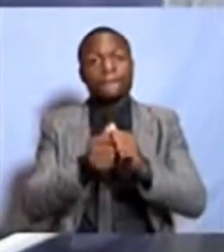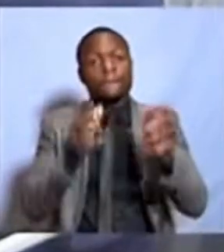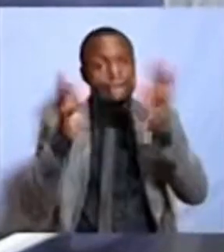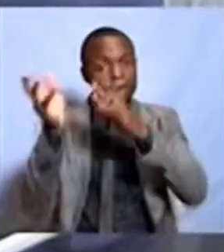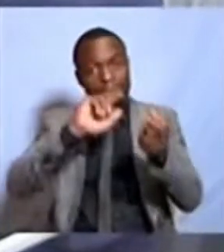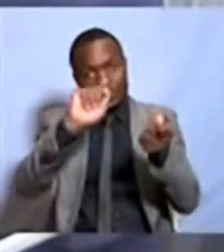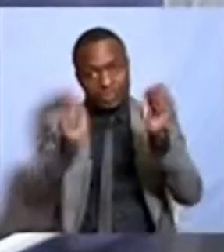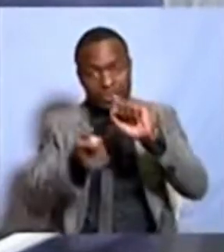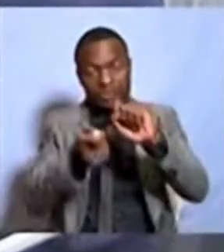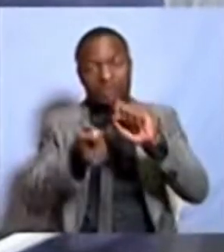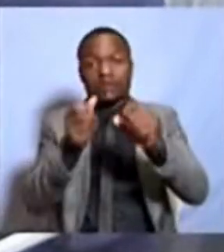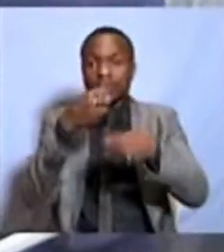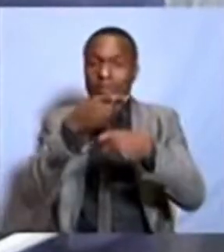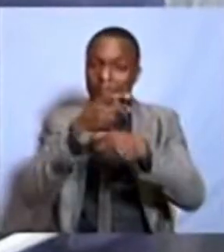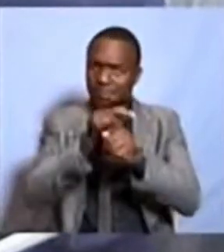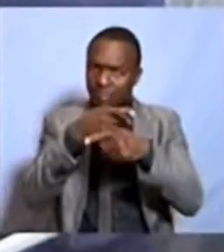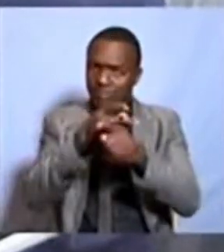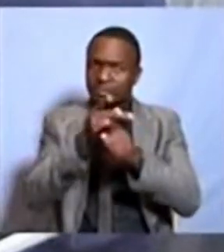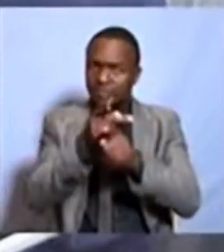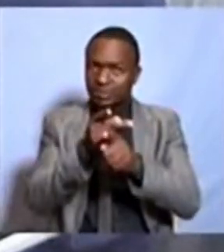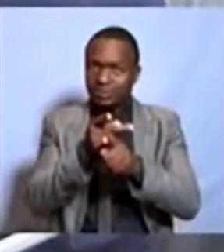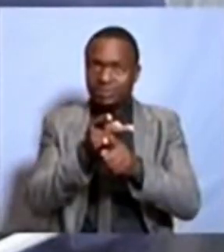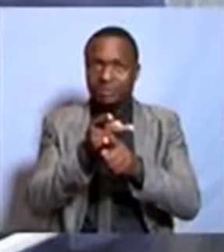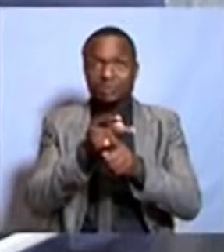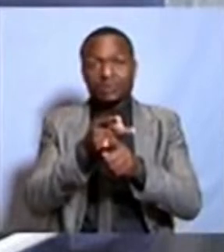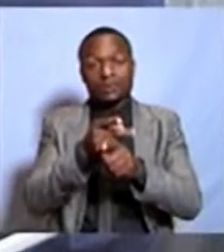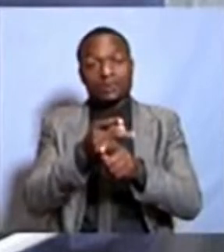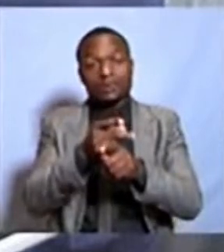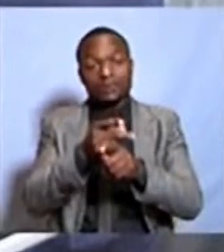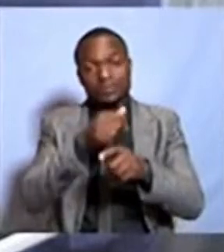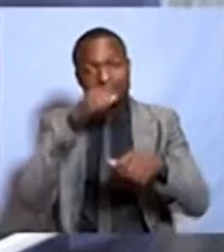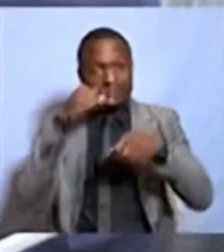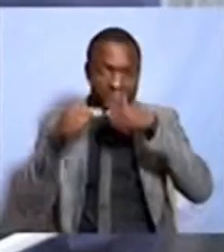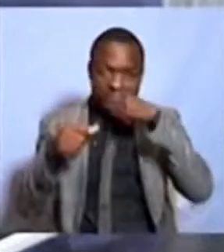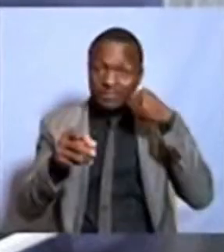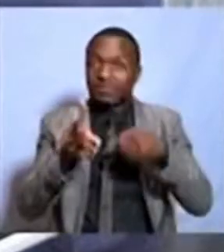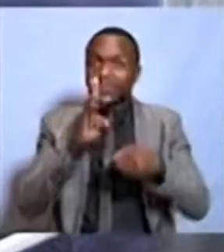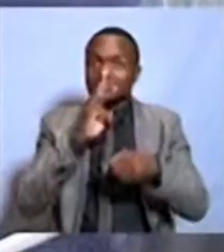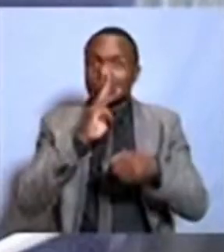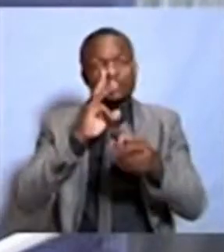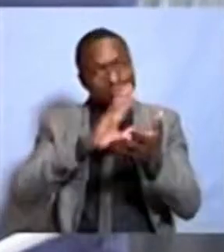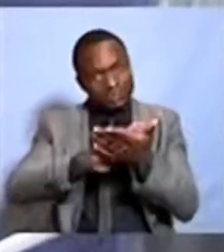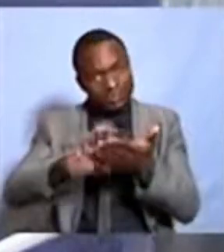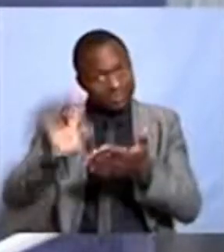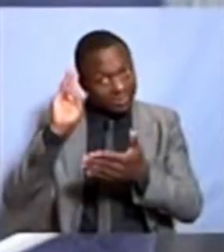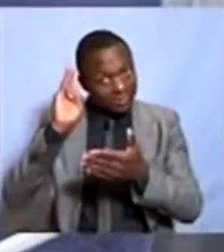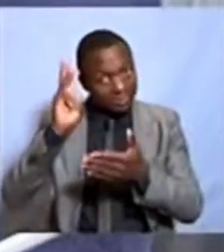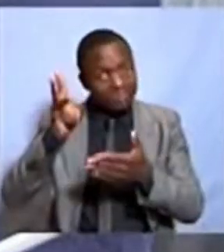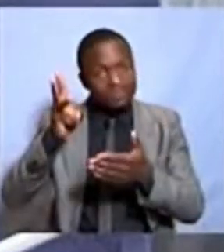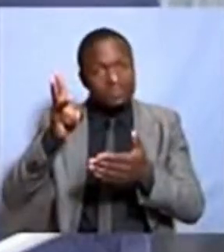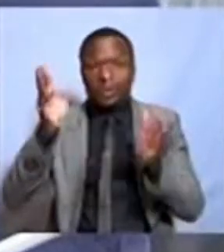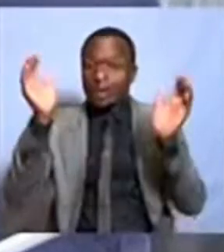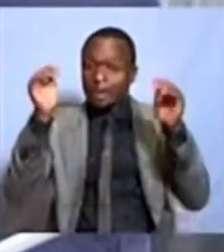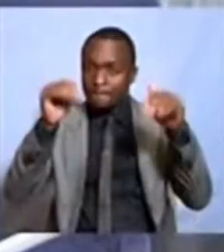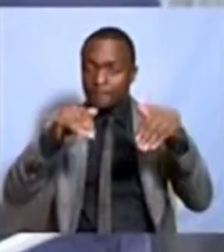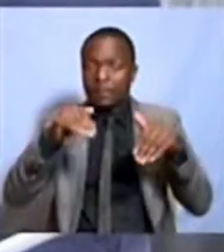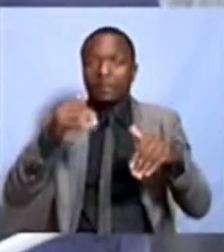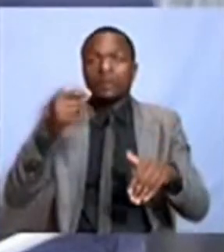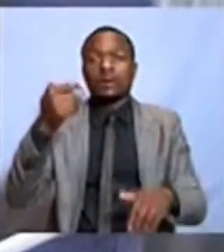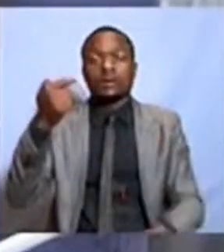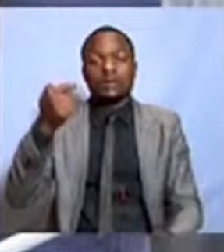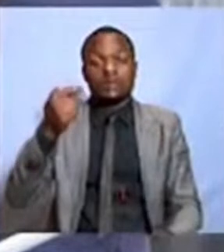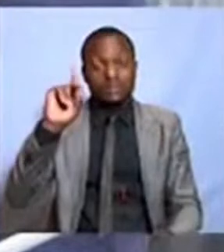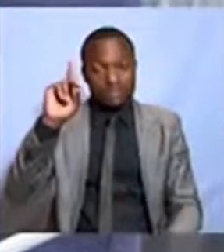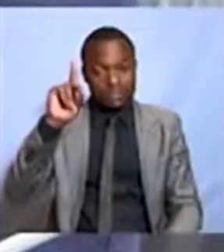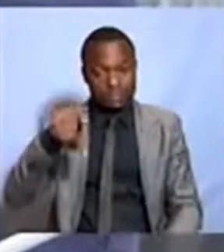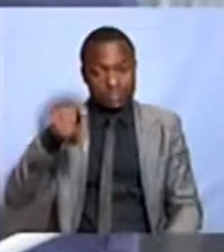manufacturing, agriculture, infrastructure, water and sanitation will continue to shrink the GDP by 0.4, like